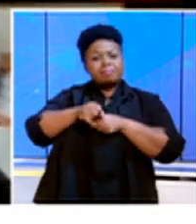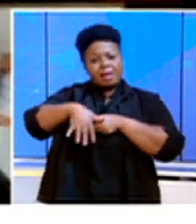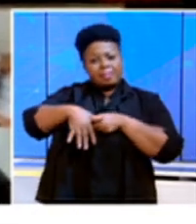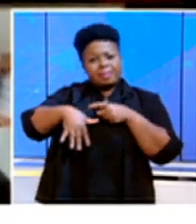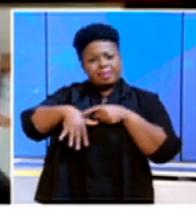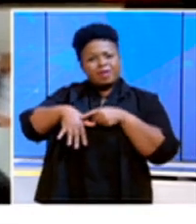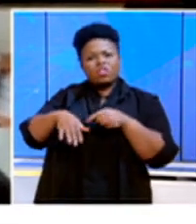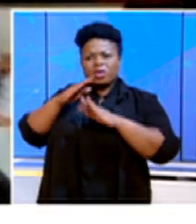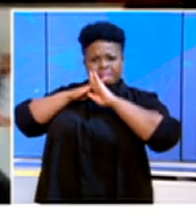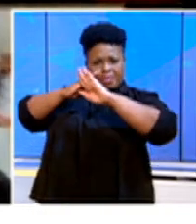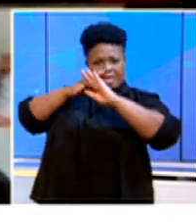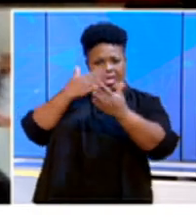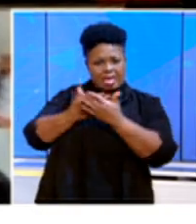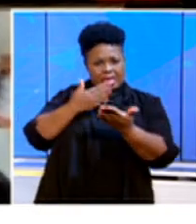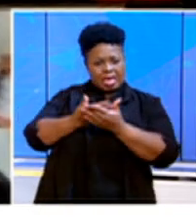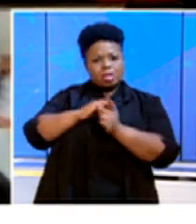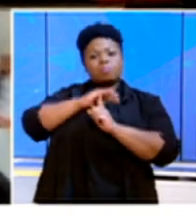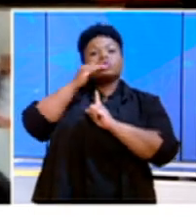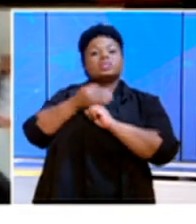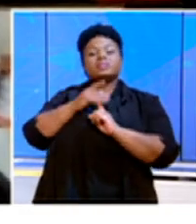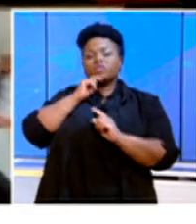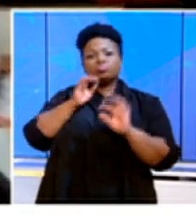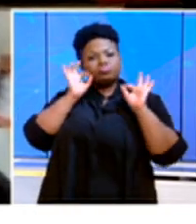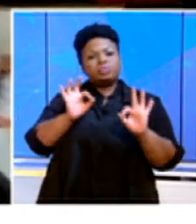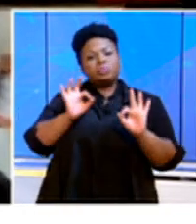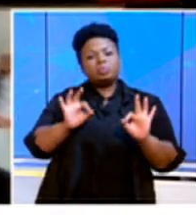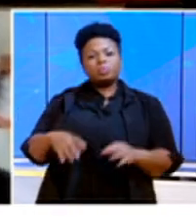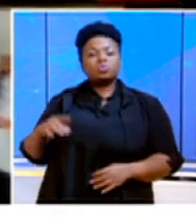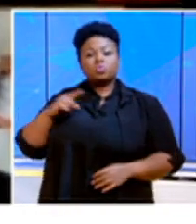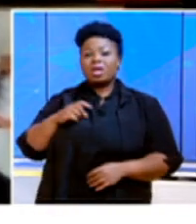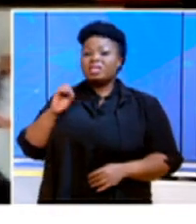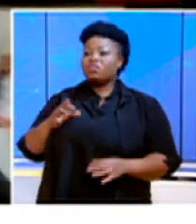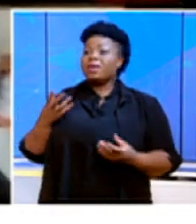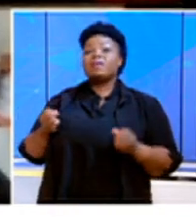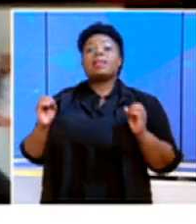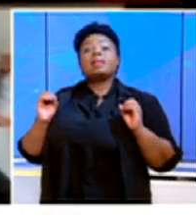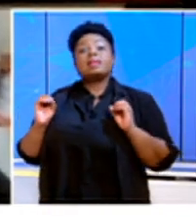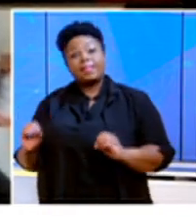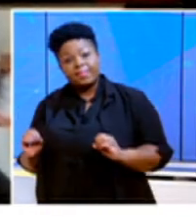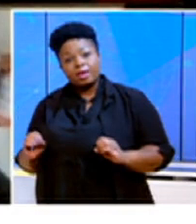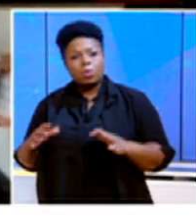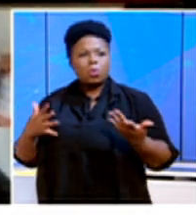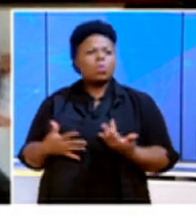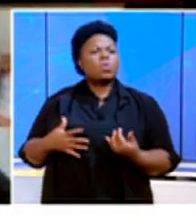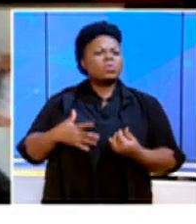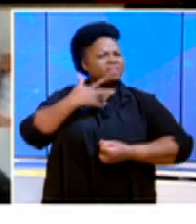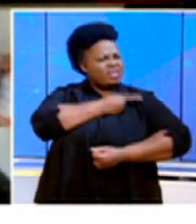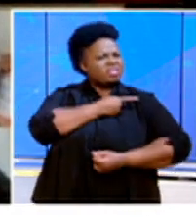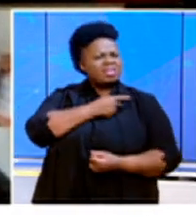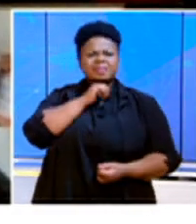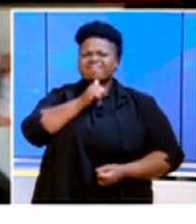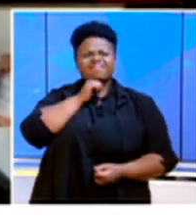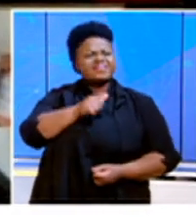efficacy of that vaccine, when faced with nothing versus that vaccine, you go ahead and